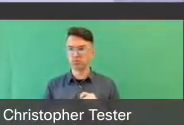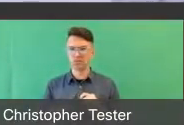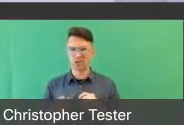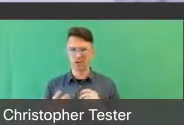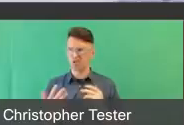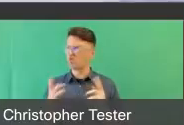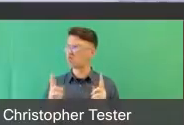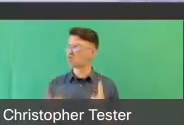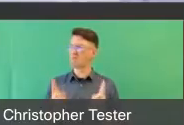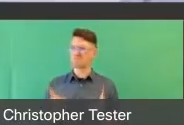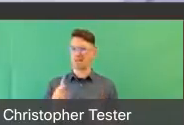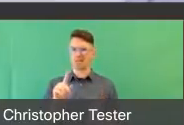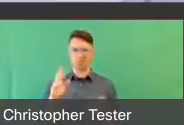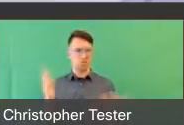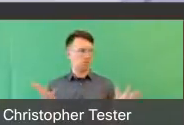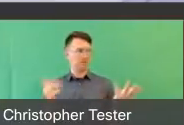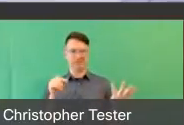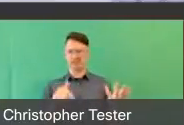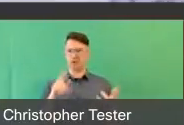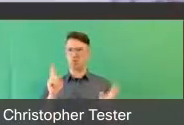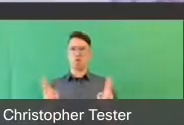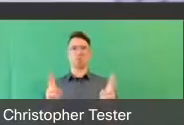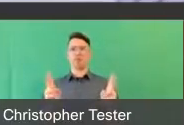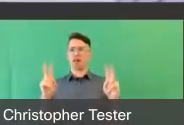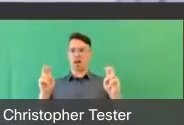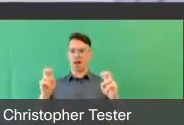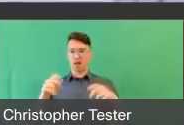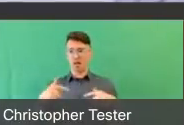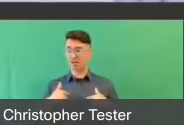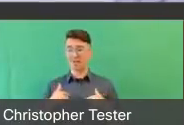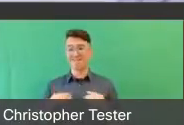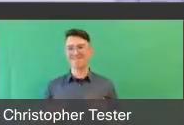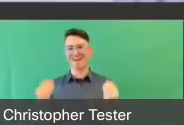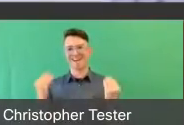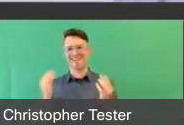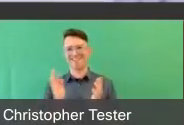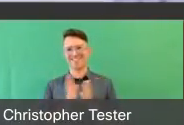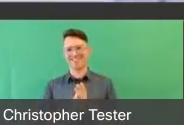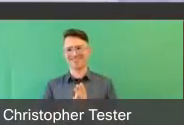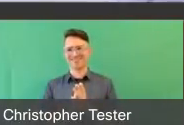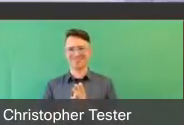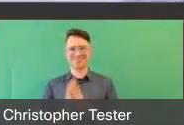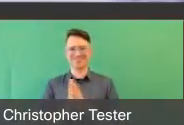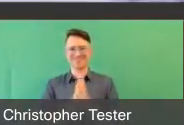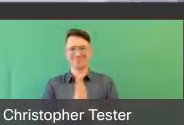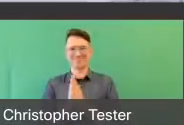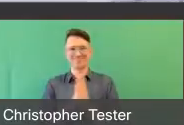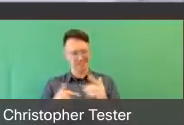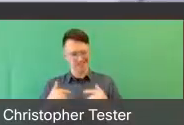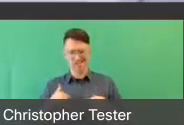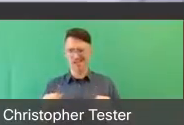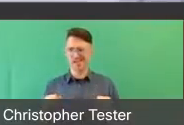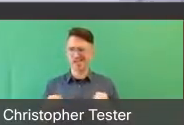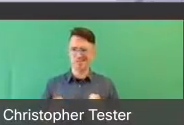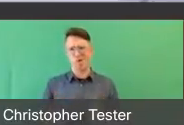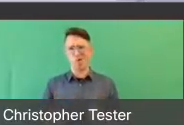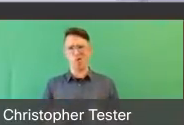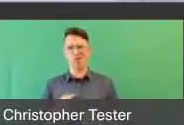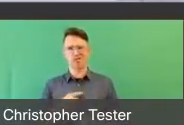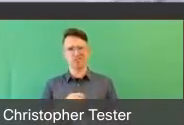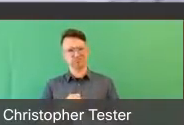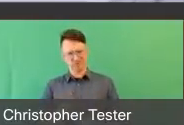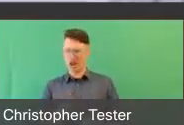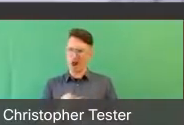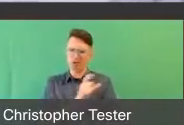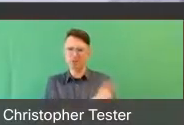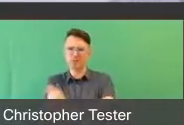brave, brilliant, and bold individuals they are, took many different actions to promote safe environments for their peers and